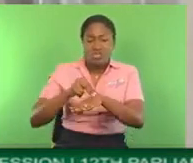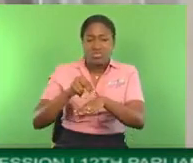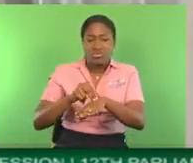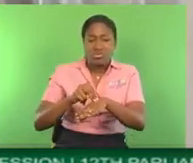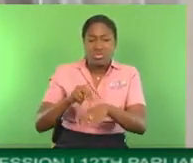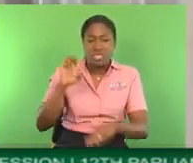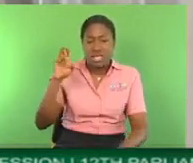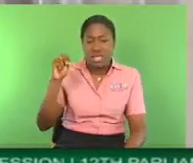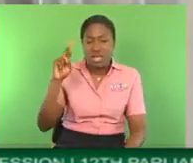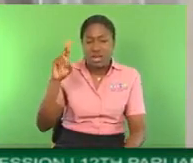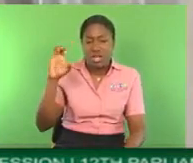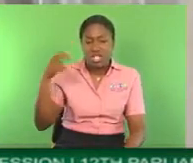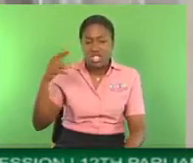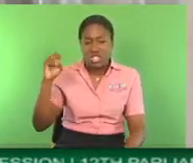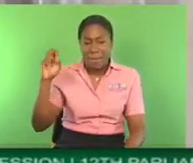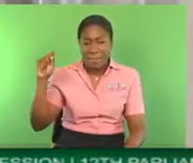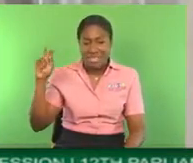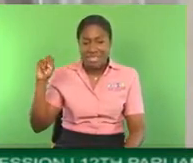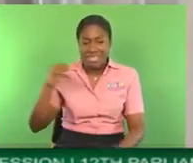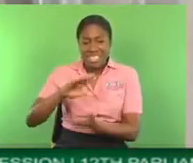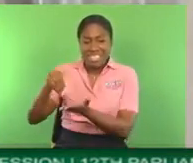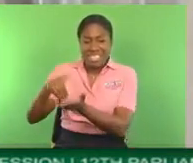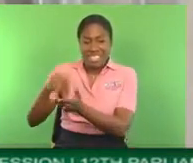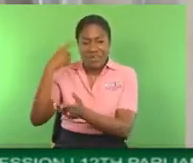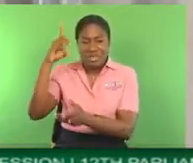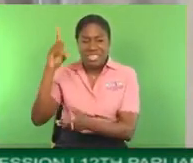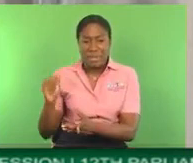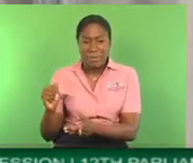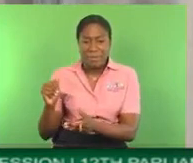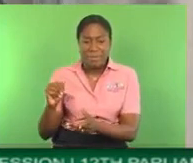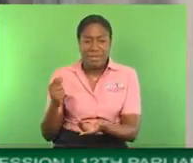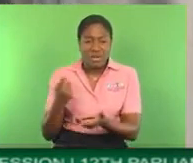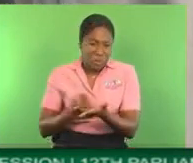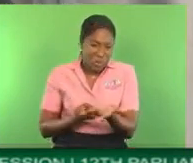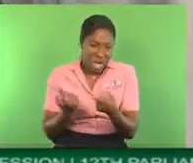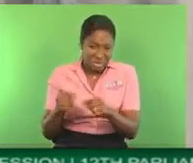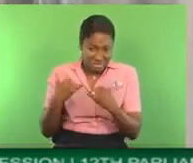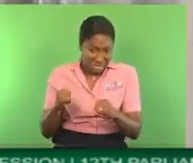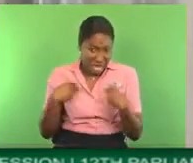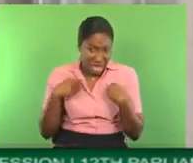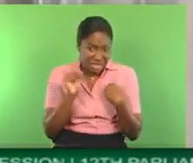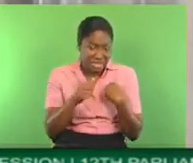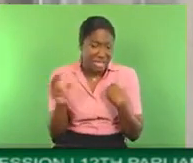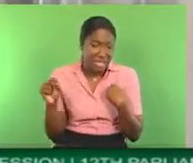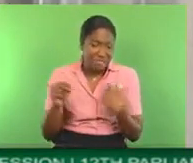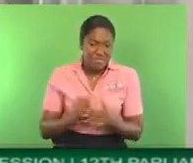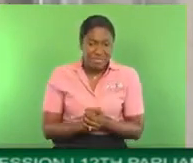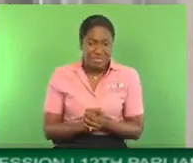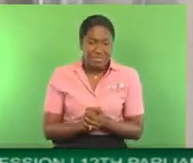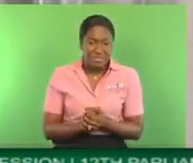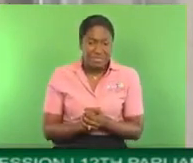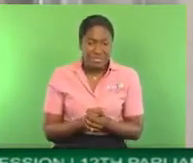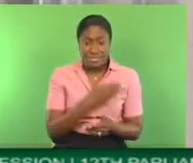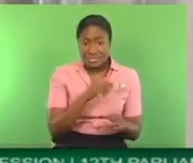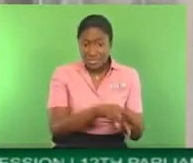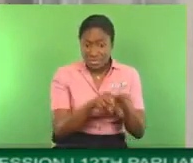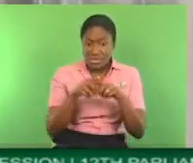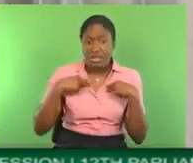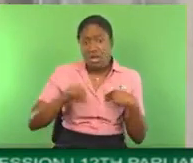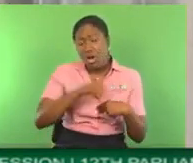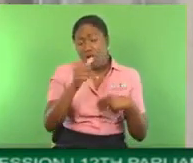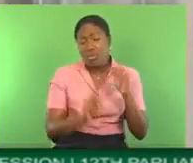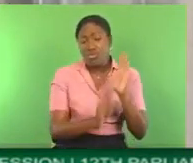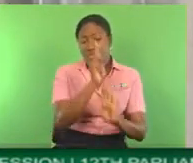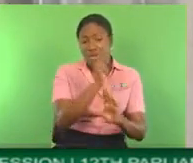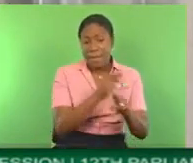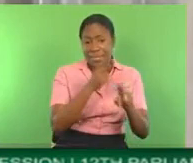which is for disabilities at Carlson Field? So at the same time, there is another program called the